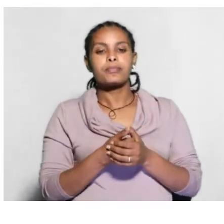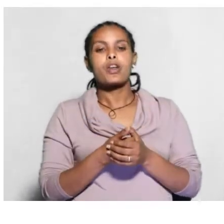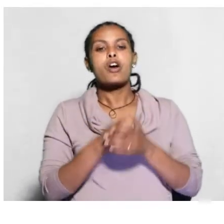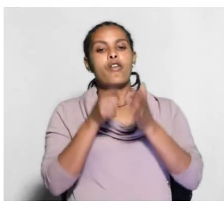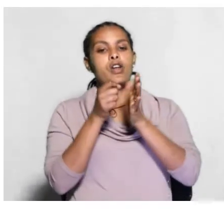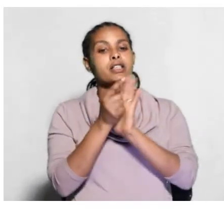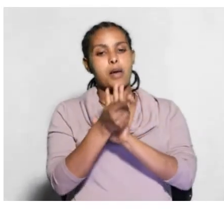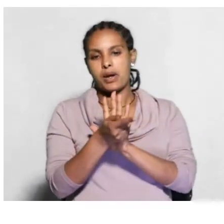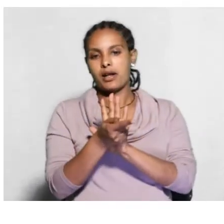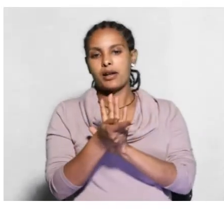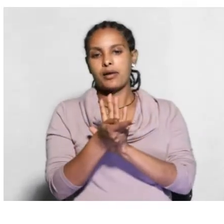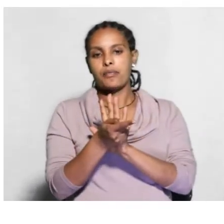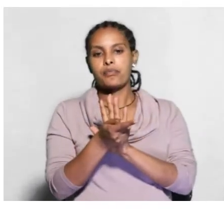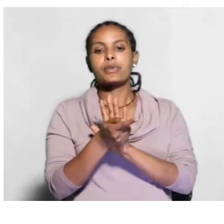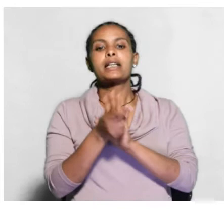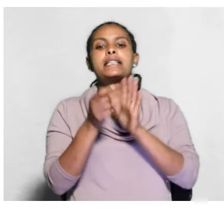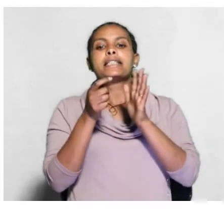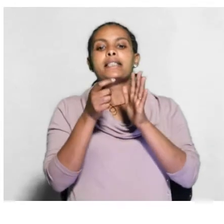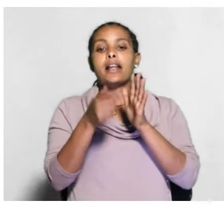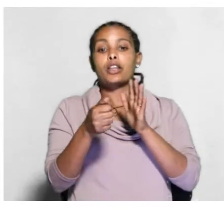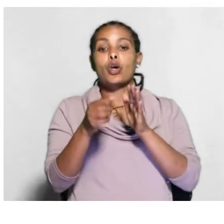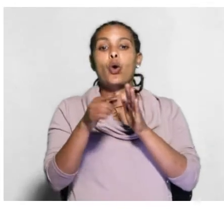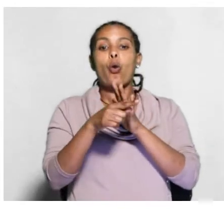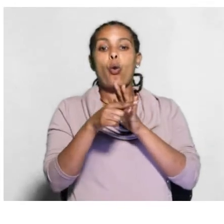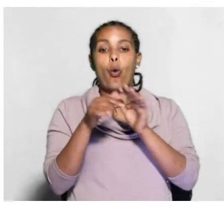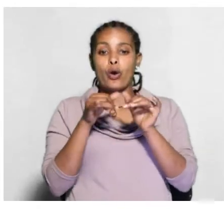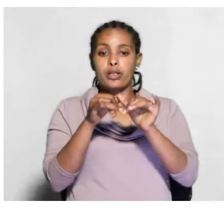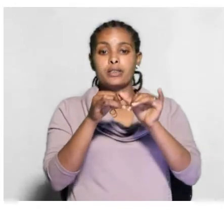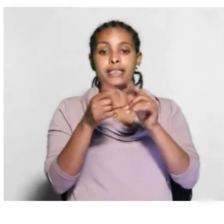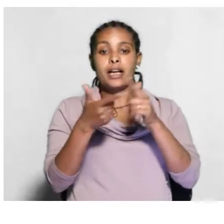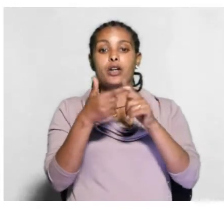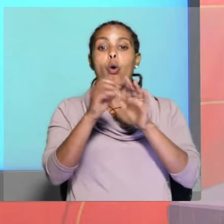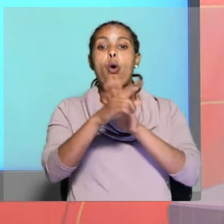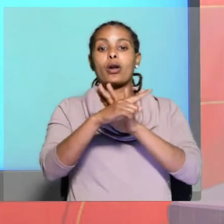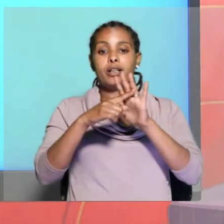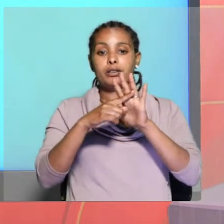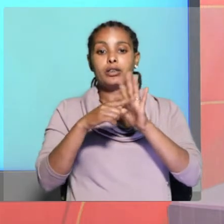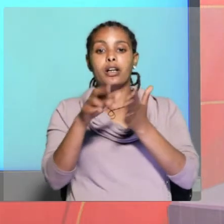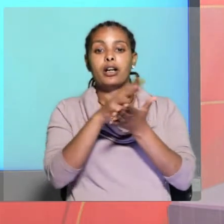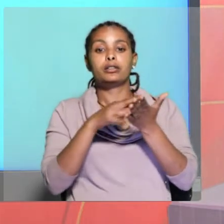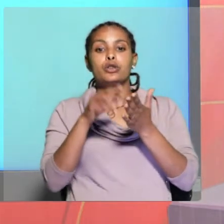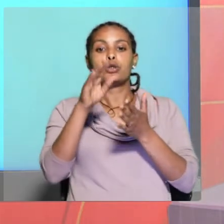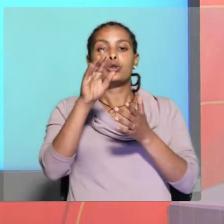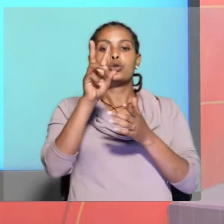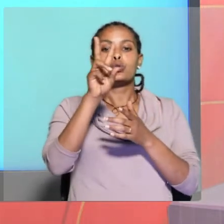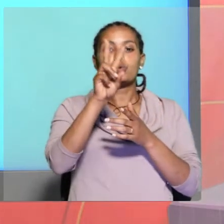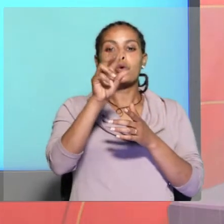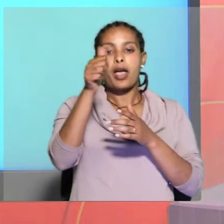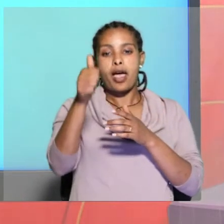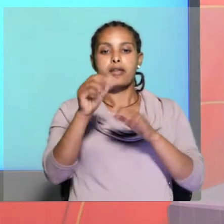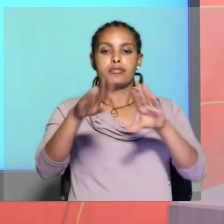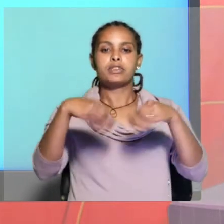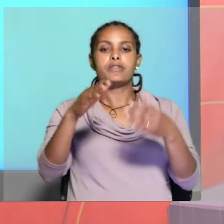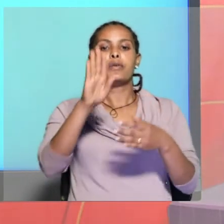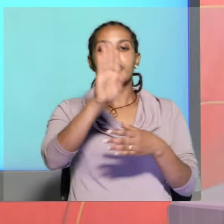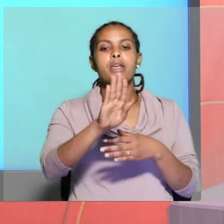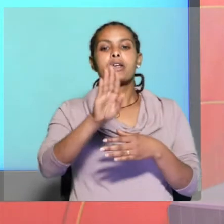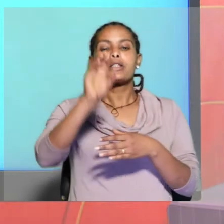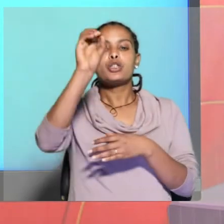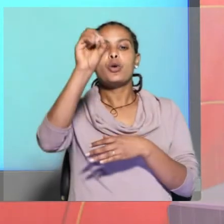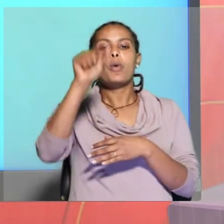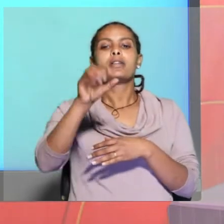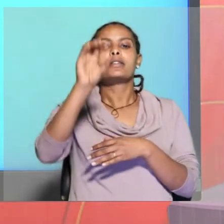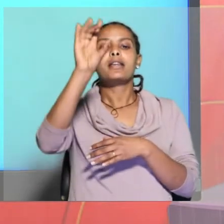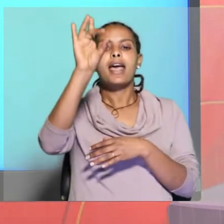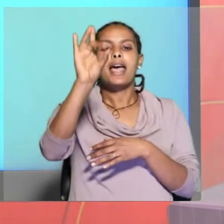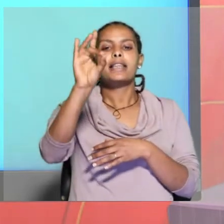For example, the rate constant for a second order reaction is this: 2m gives beam is 0.80